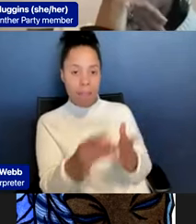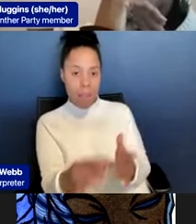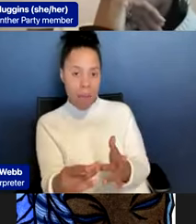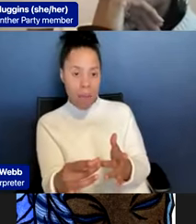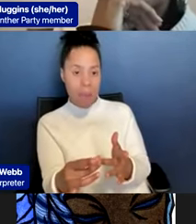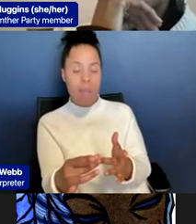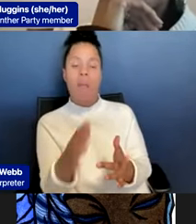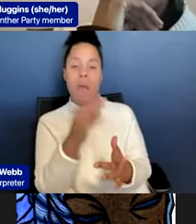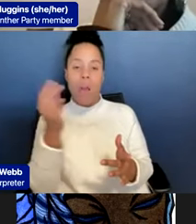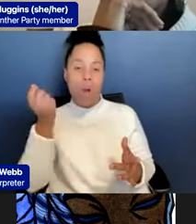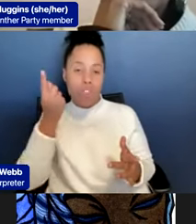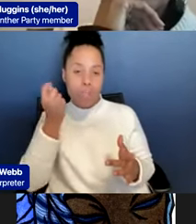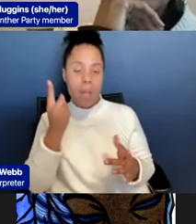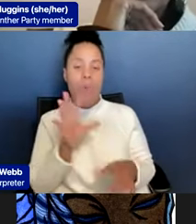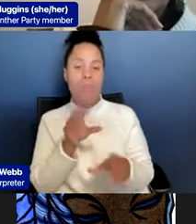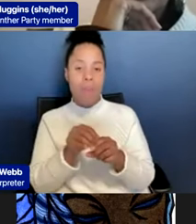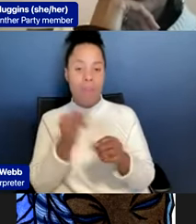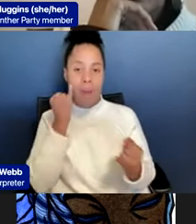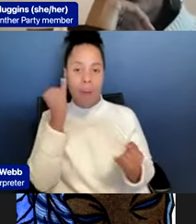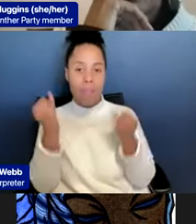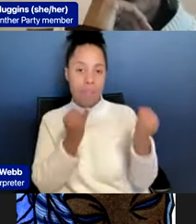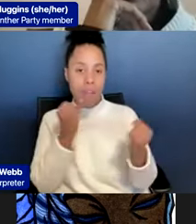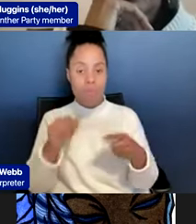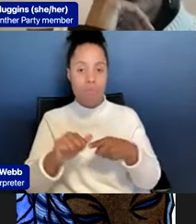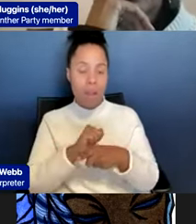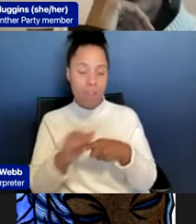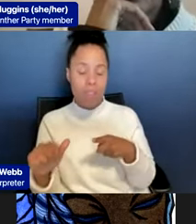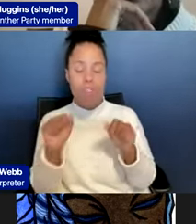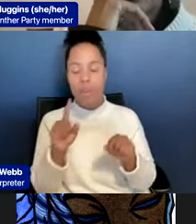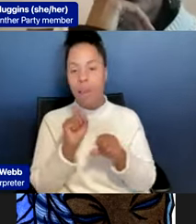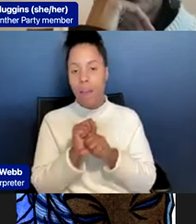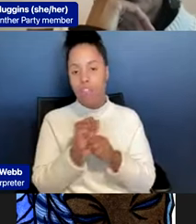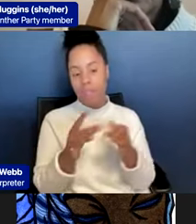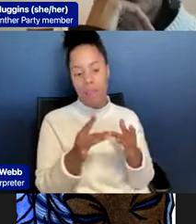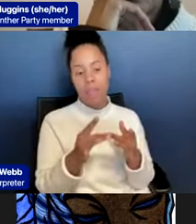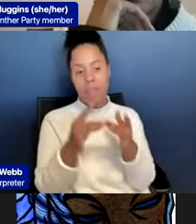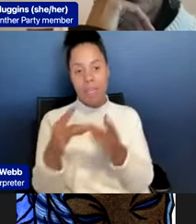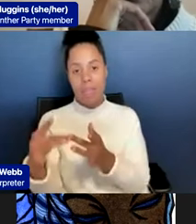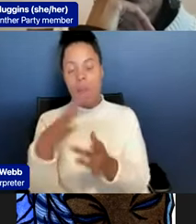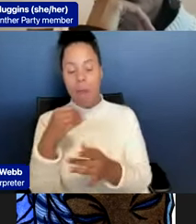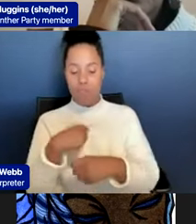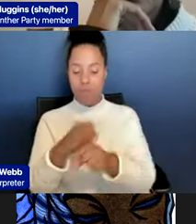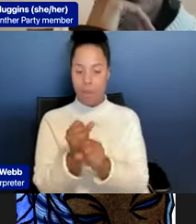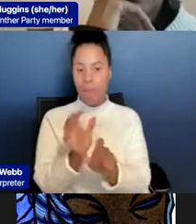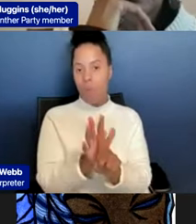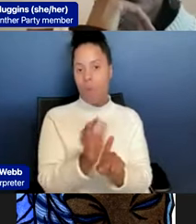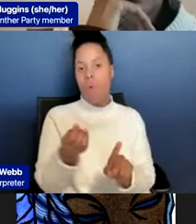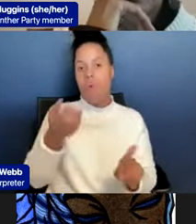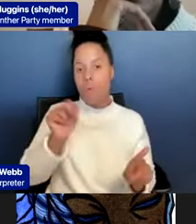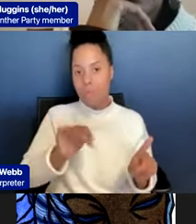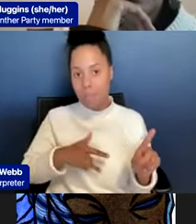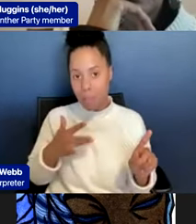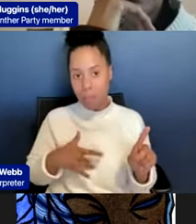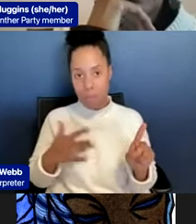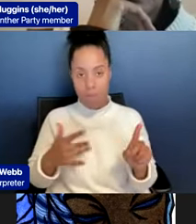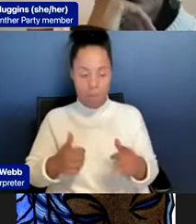of practice could actually lead and create their own sense of survival and also create